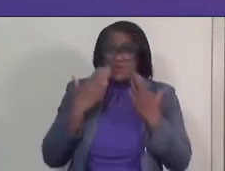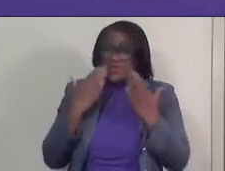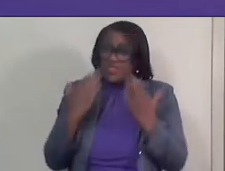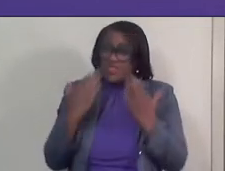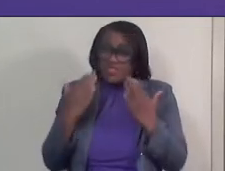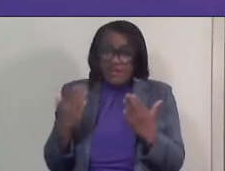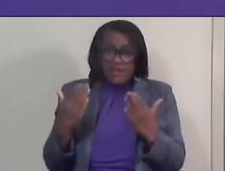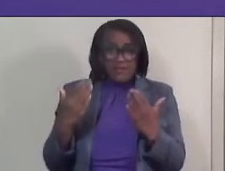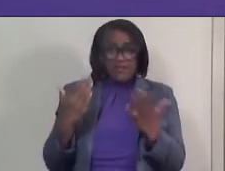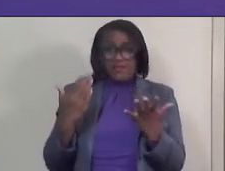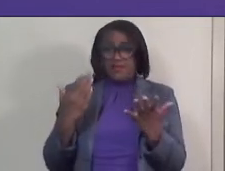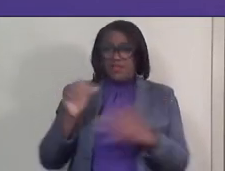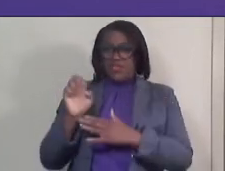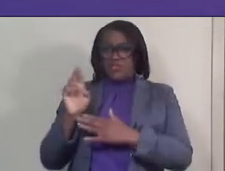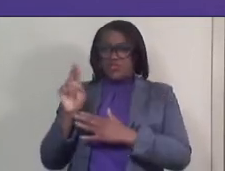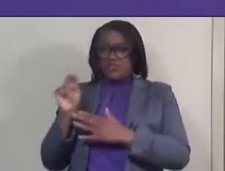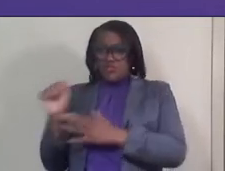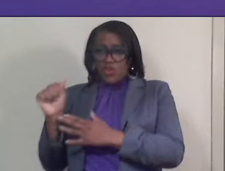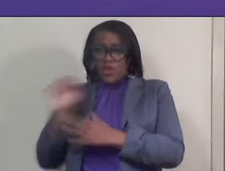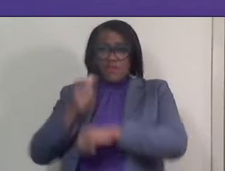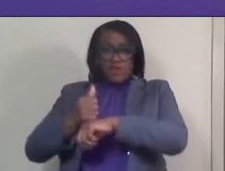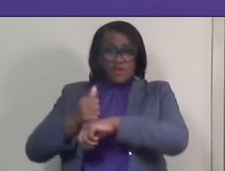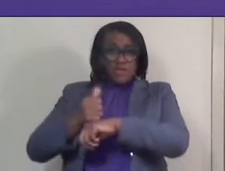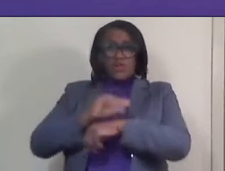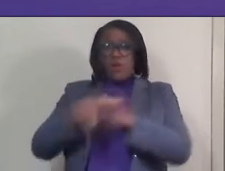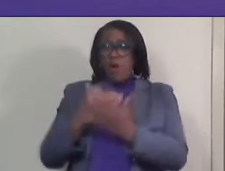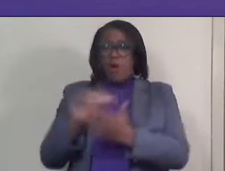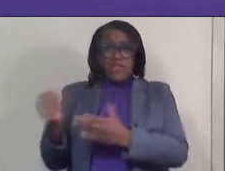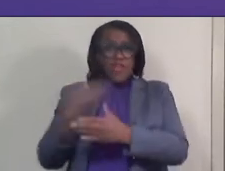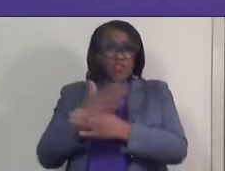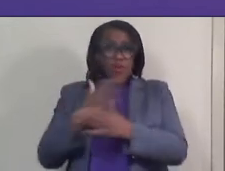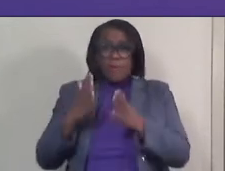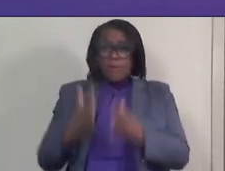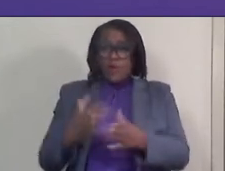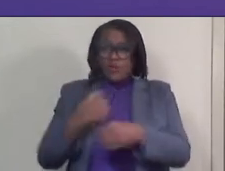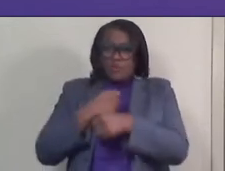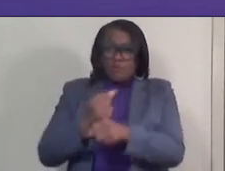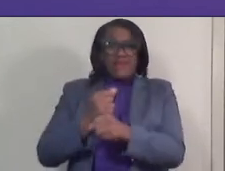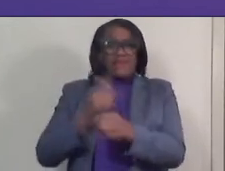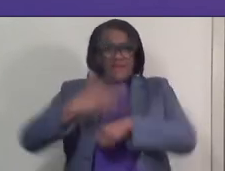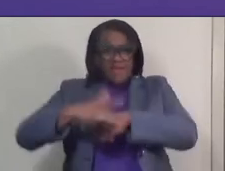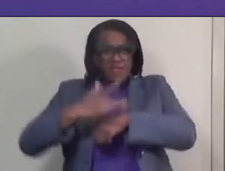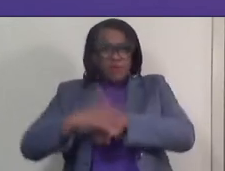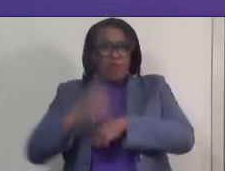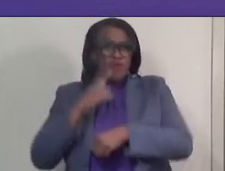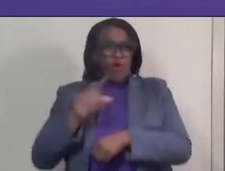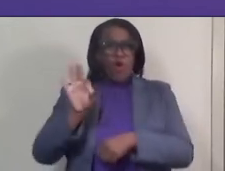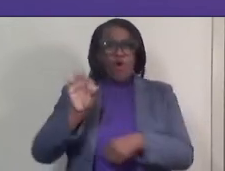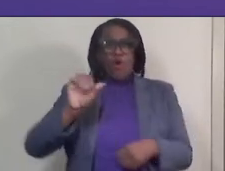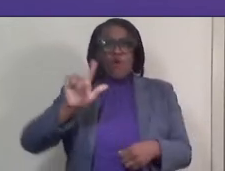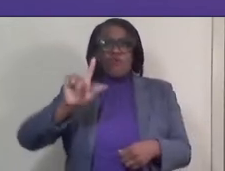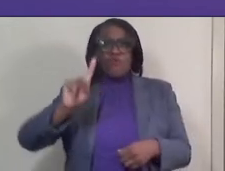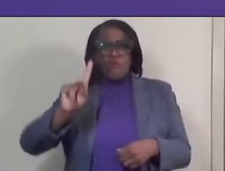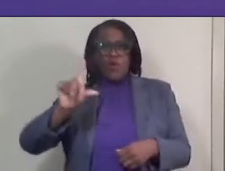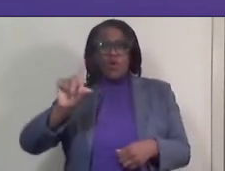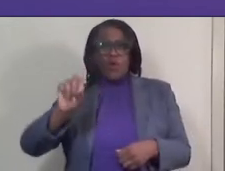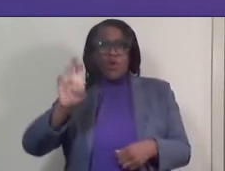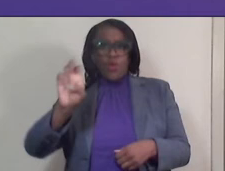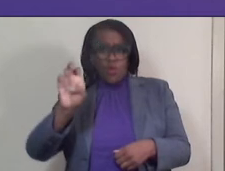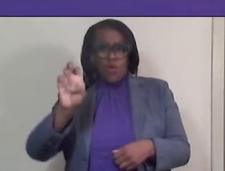Cerna Foundation and all the other partners for making room for folklorists in the mix of this